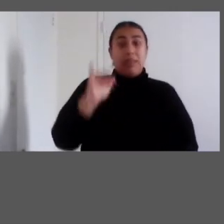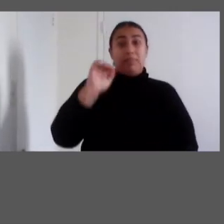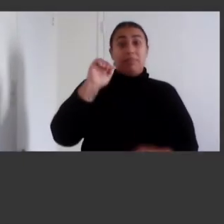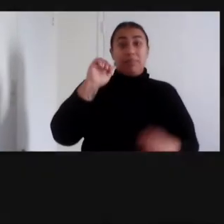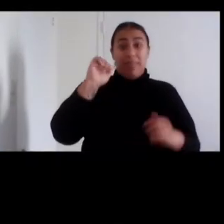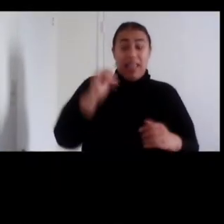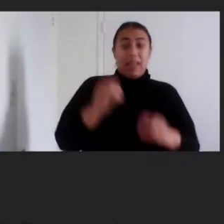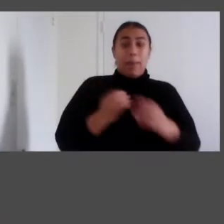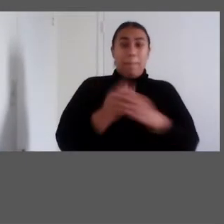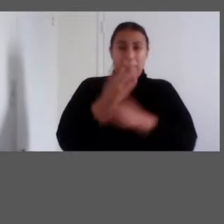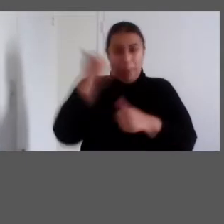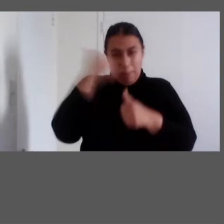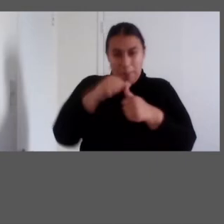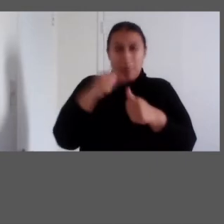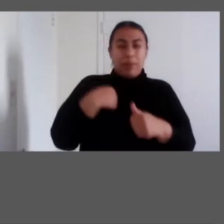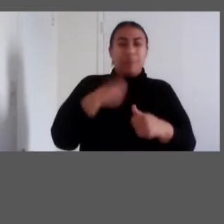patients.